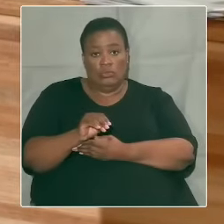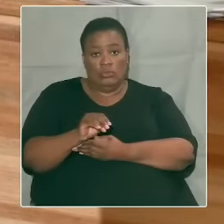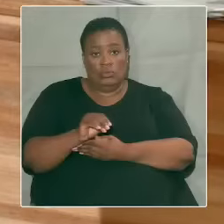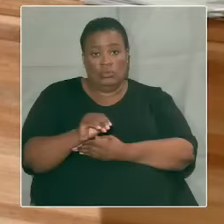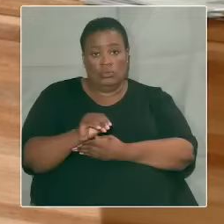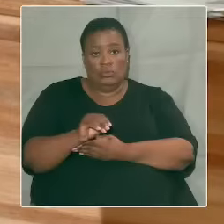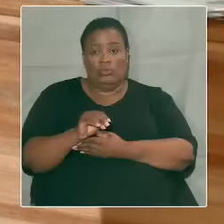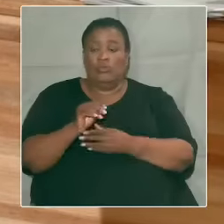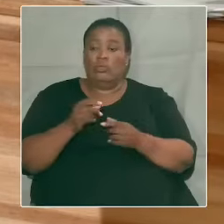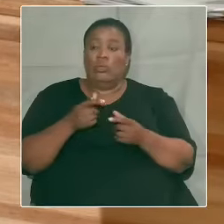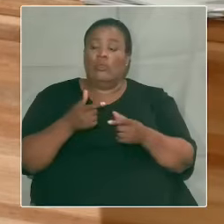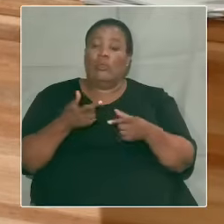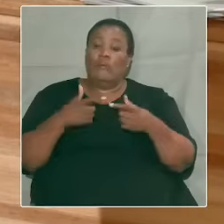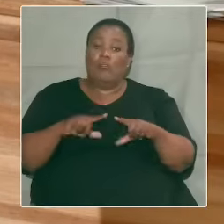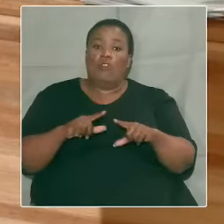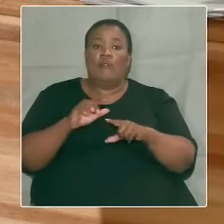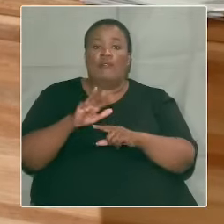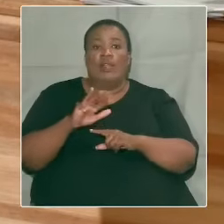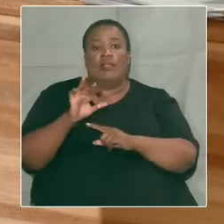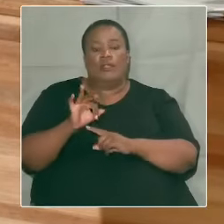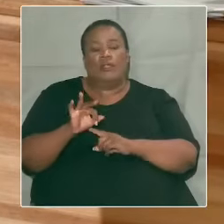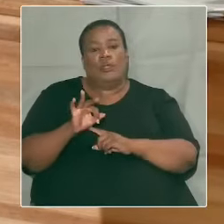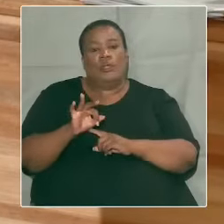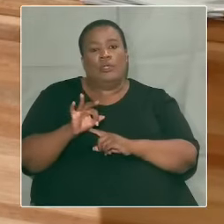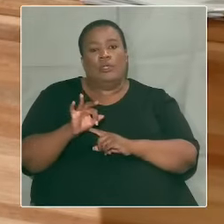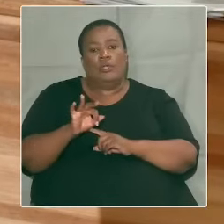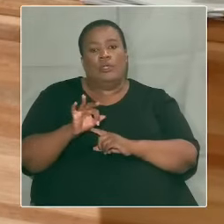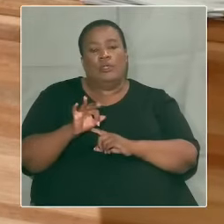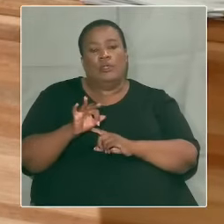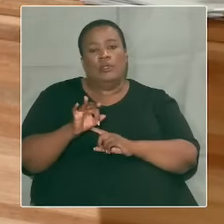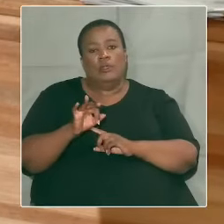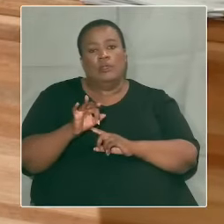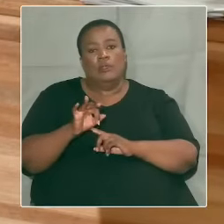the paragraph 93, you refer to